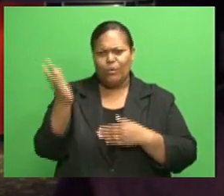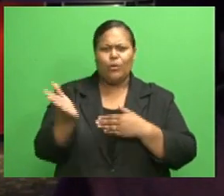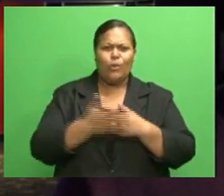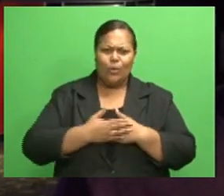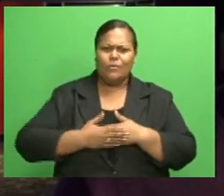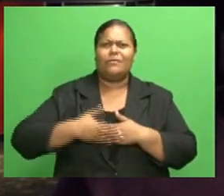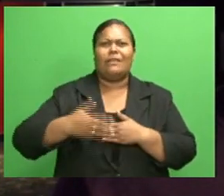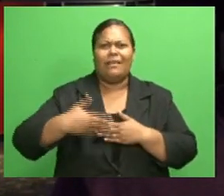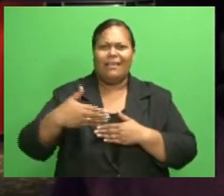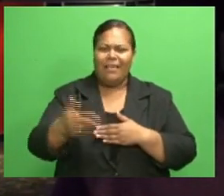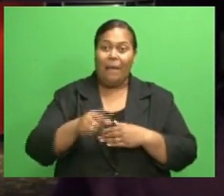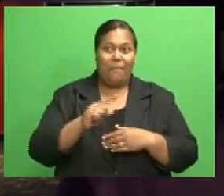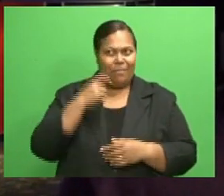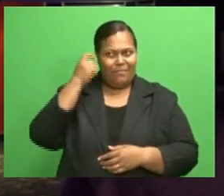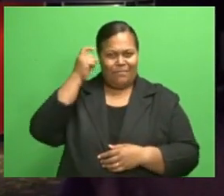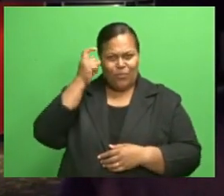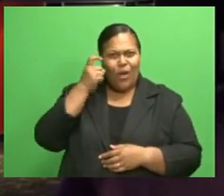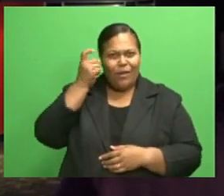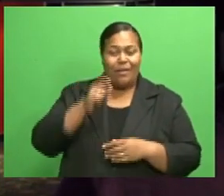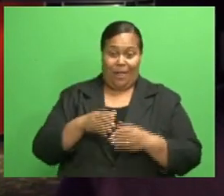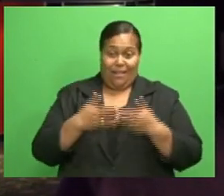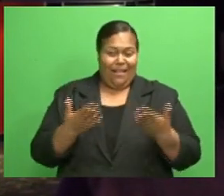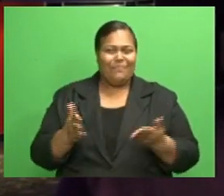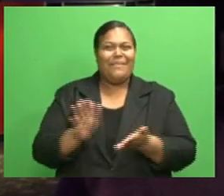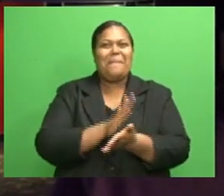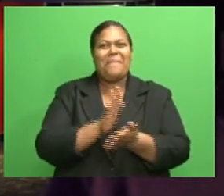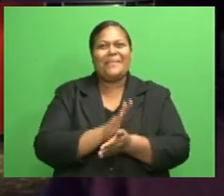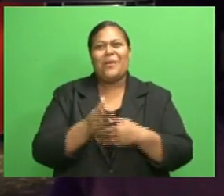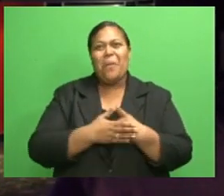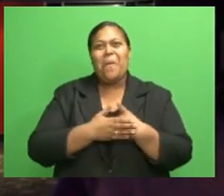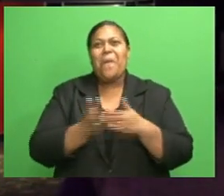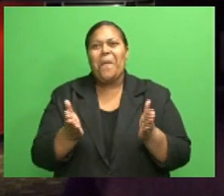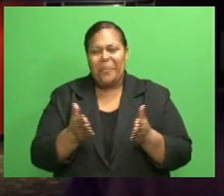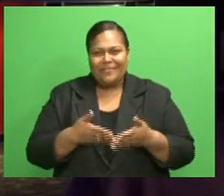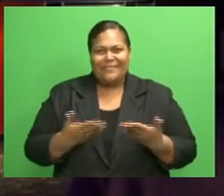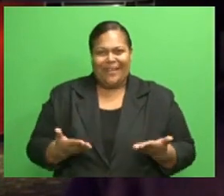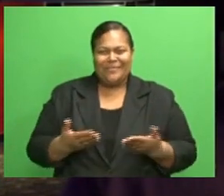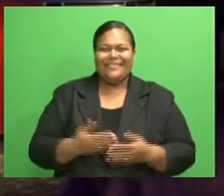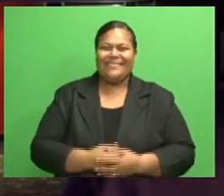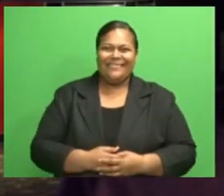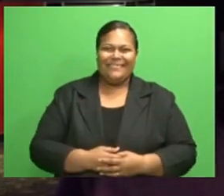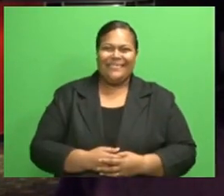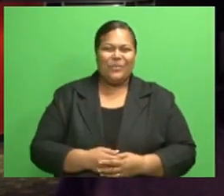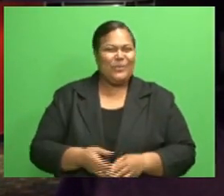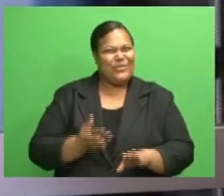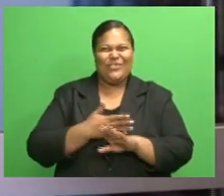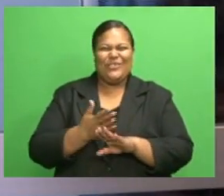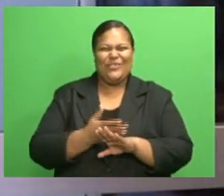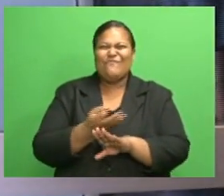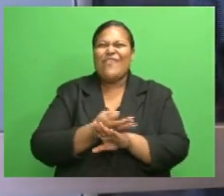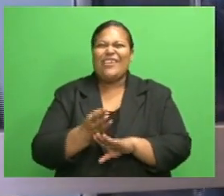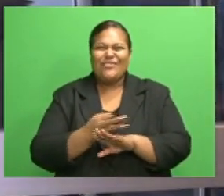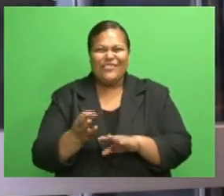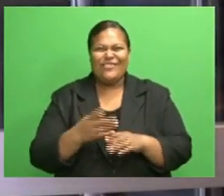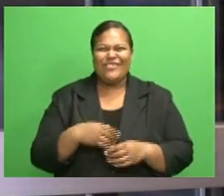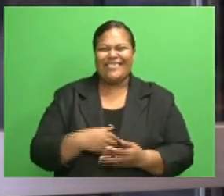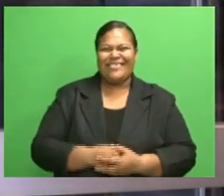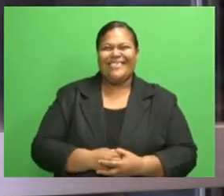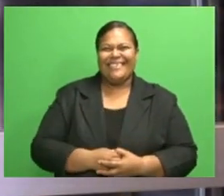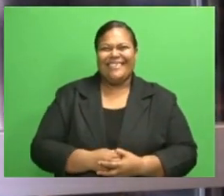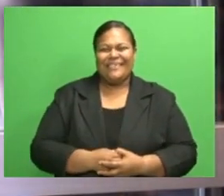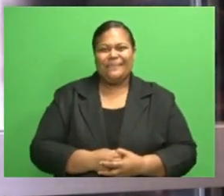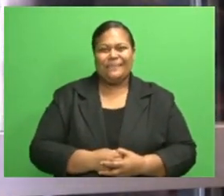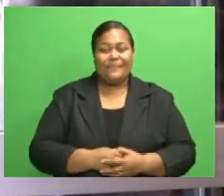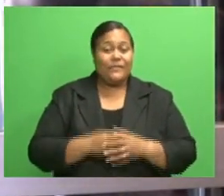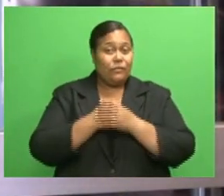getting a bit worried, but I'm really glad it's opened earlier than expected. It's like I've taken a new breath of fresh air. Friends and secondary school